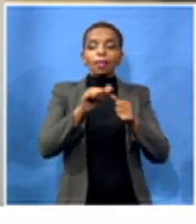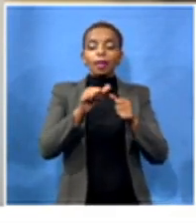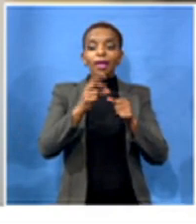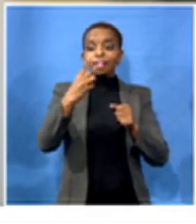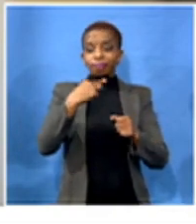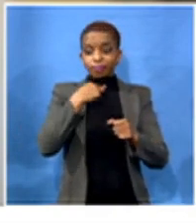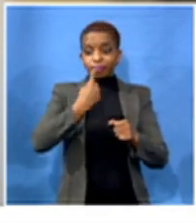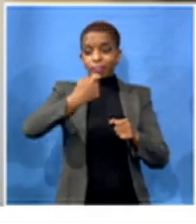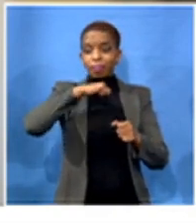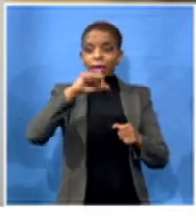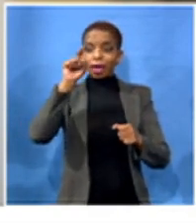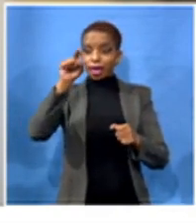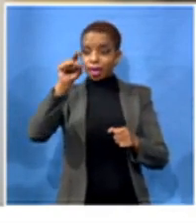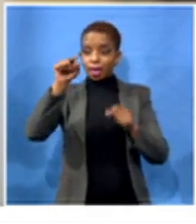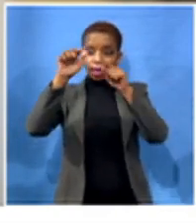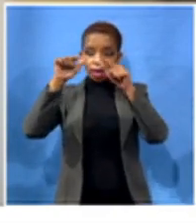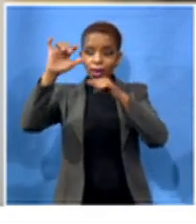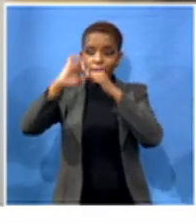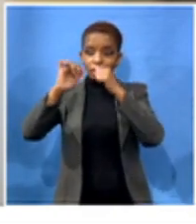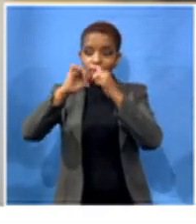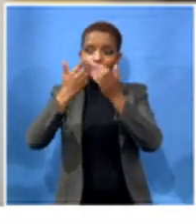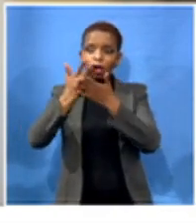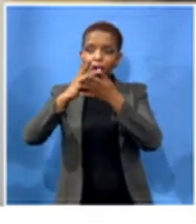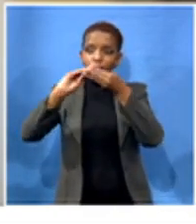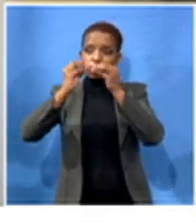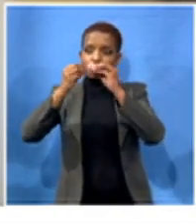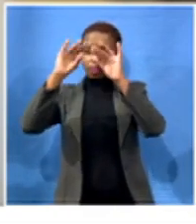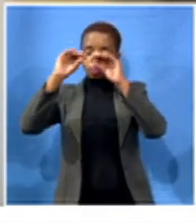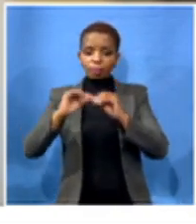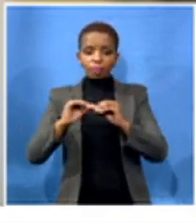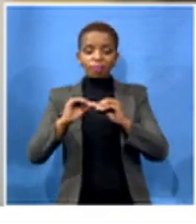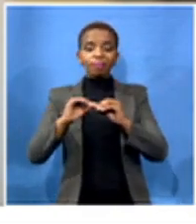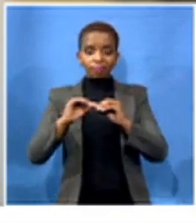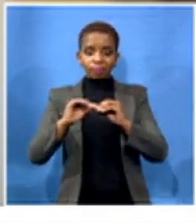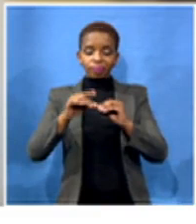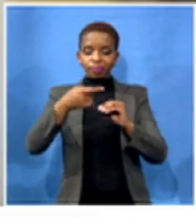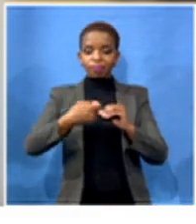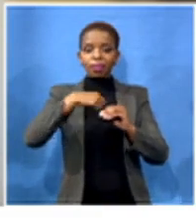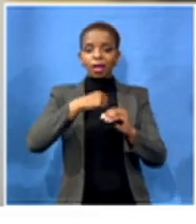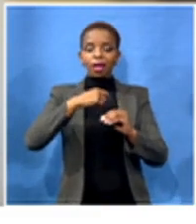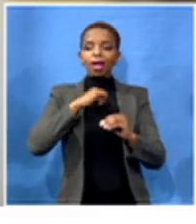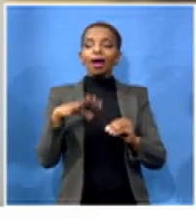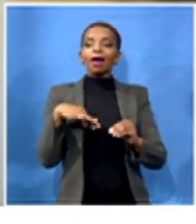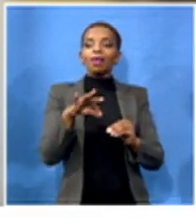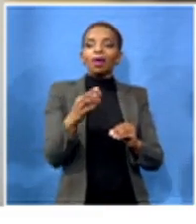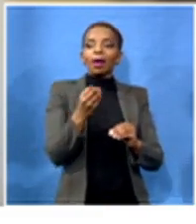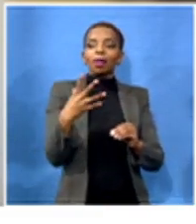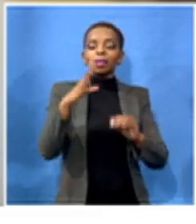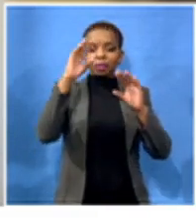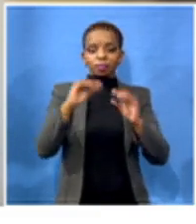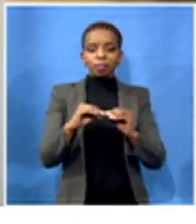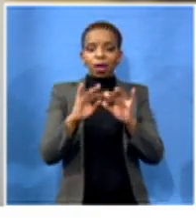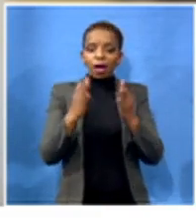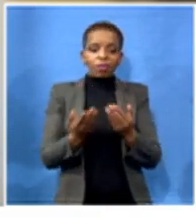that for every scheme, usually there's only one chance, either at the end of the year or at the beginning of the